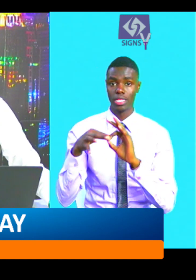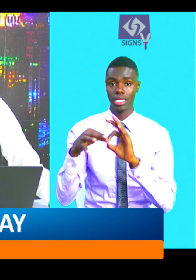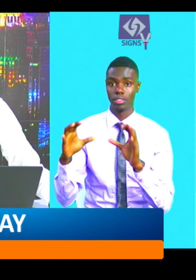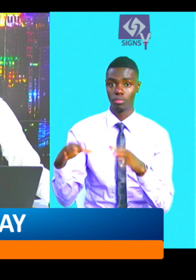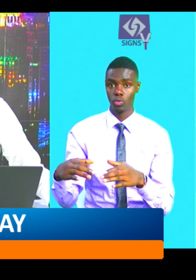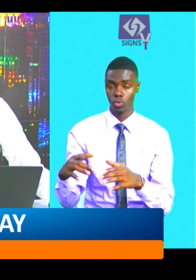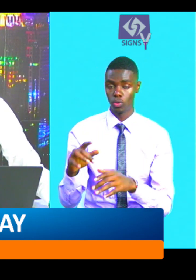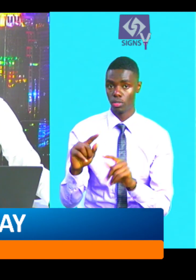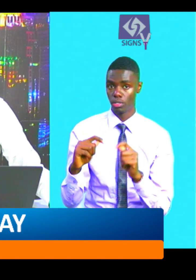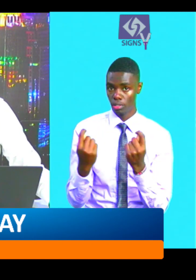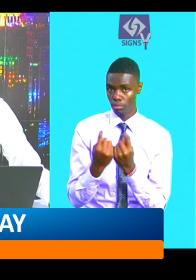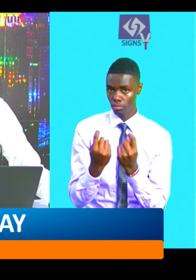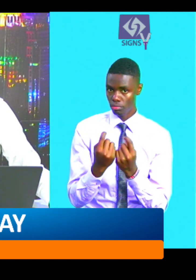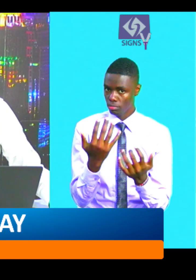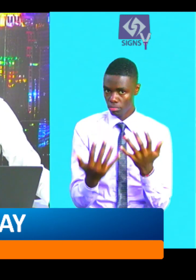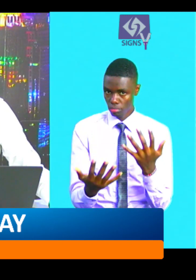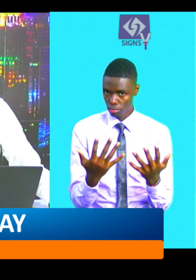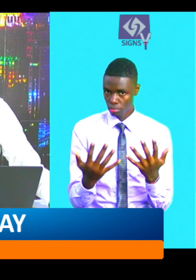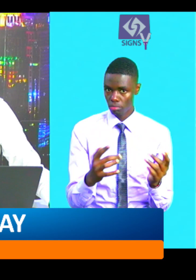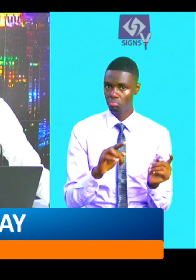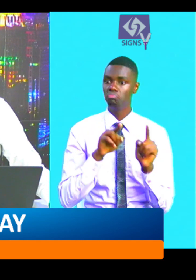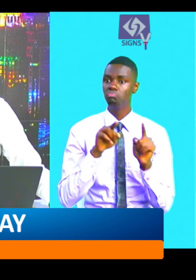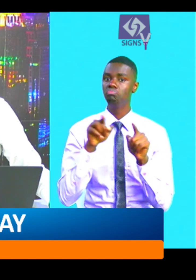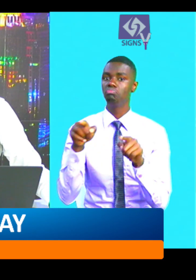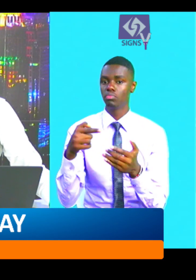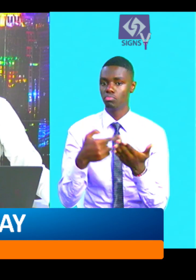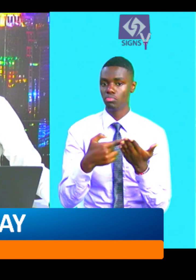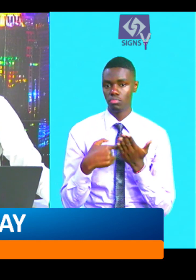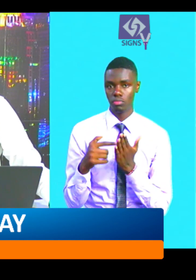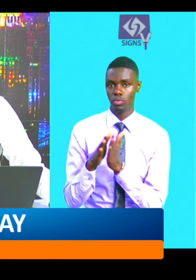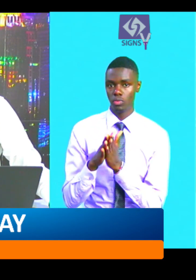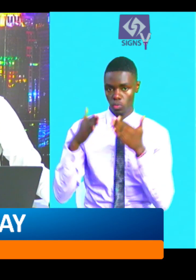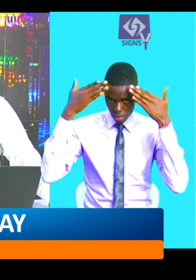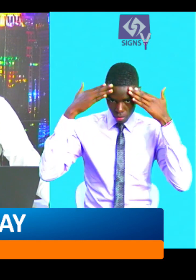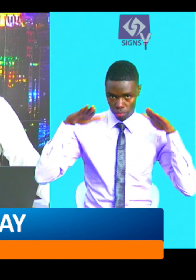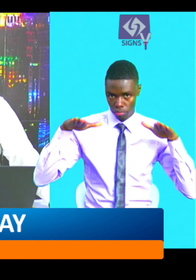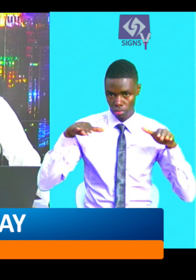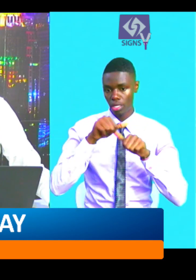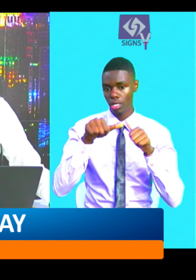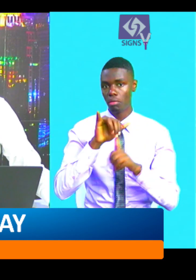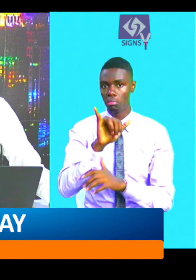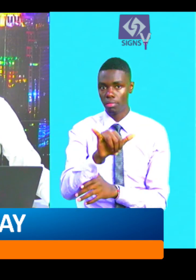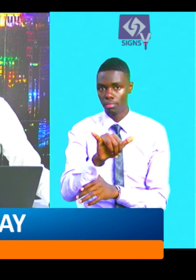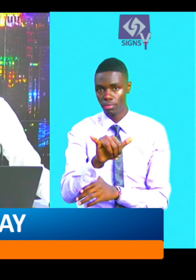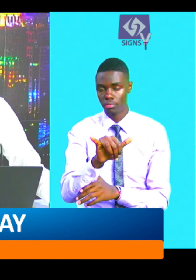speculate Yes. on the roles that he plays. You know, Uhuru is a chairperson for the Azimio team.